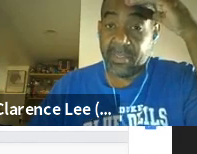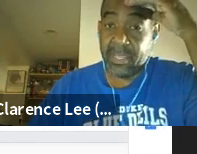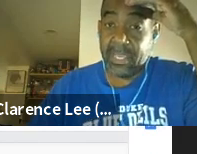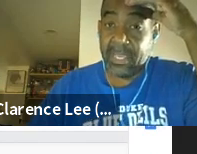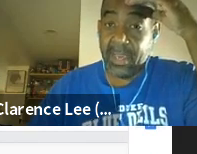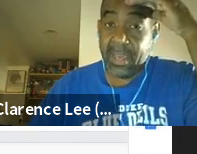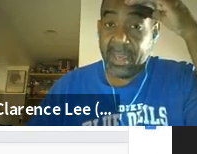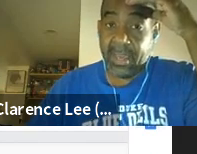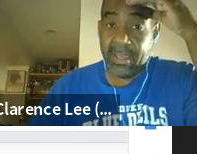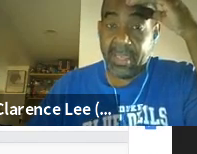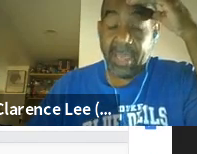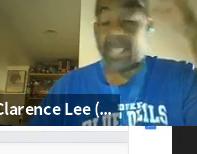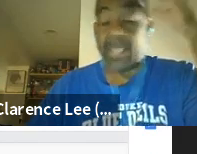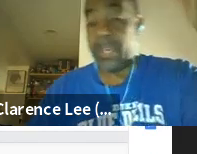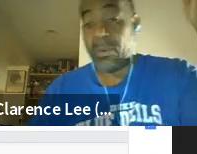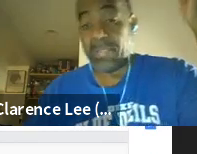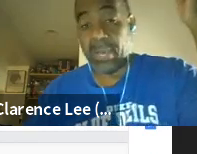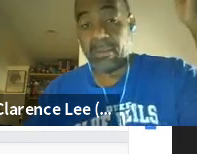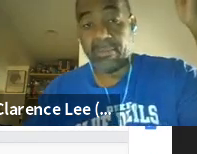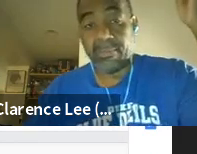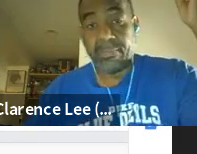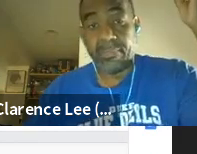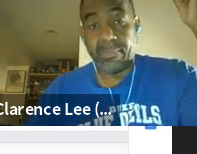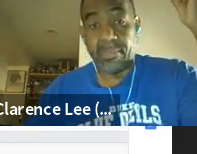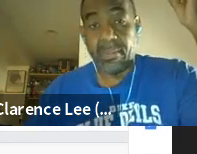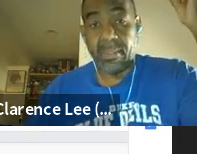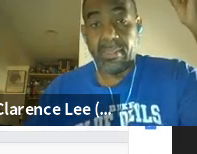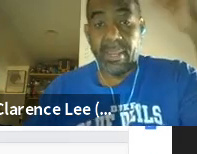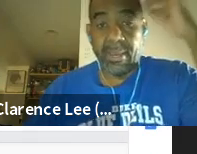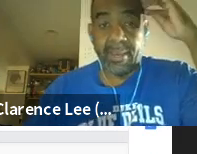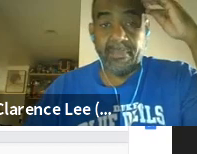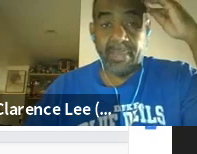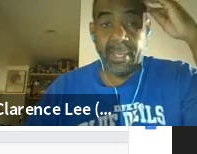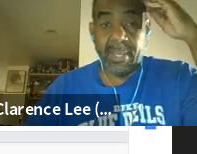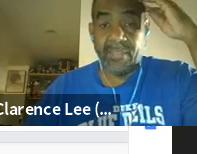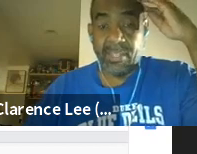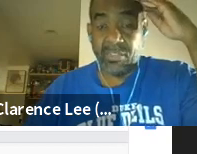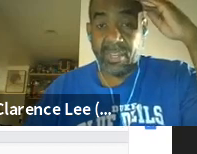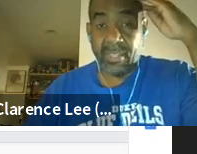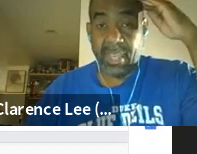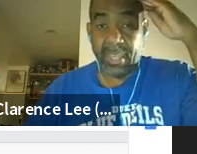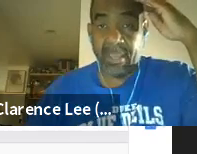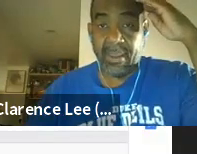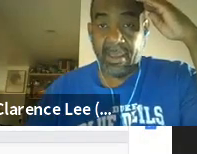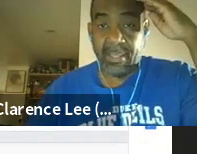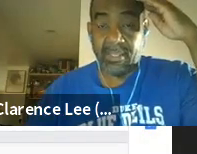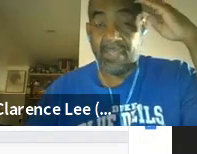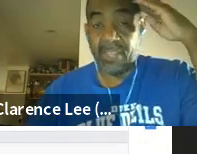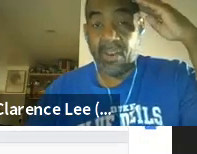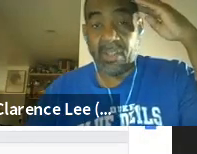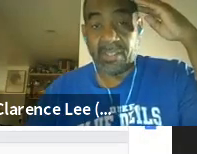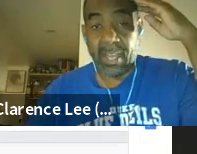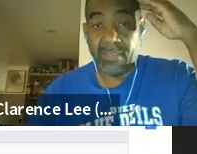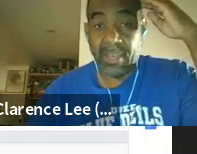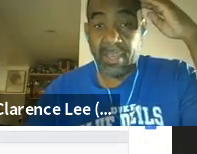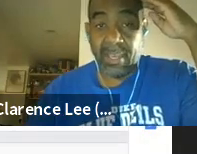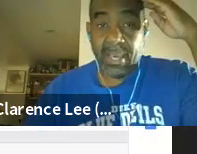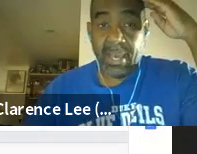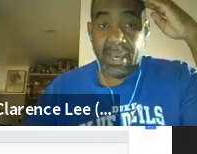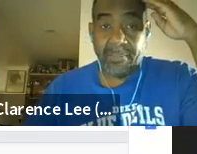father, every time he goes out, that and living in Trinidad, and he's lived here all his